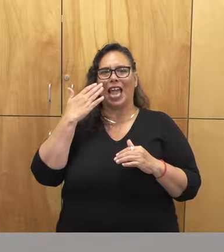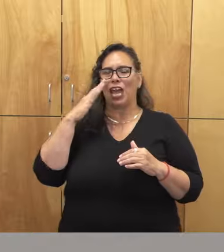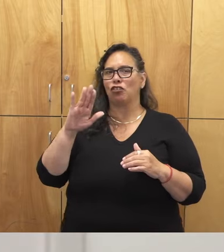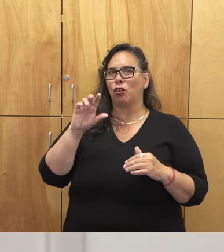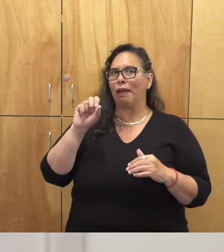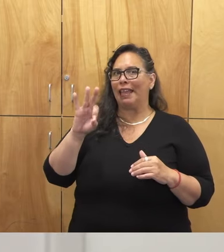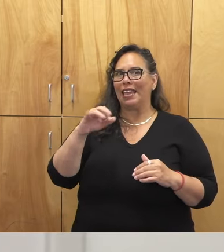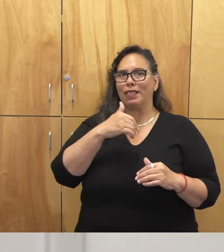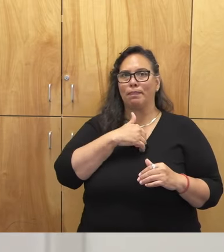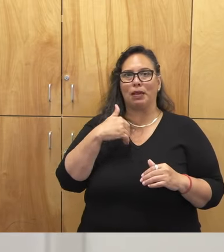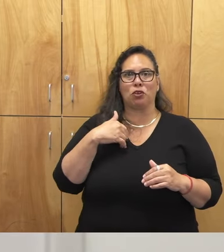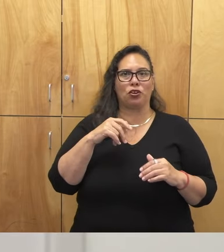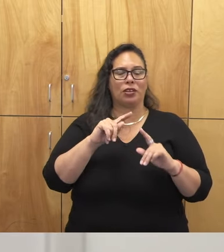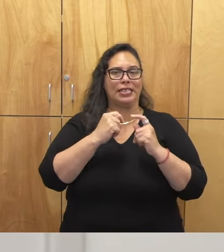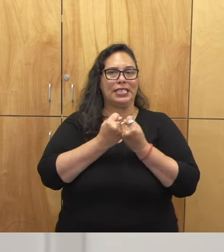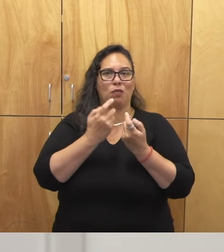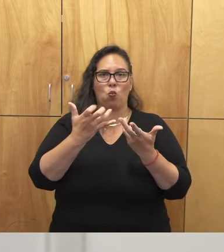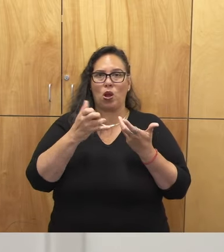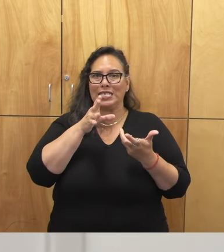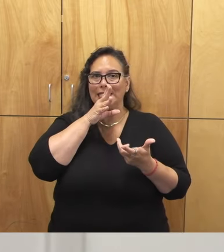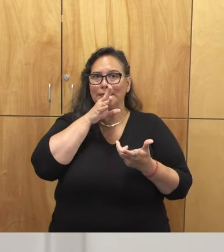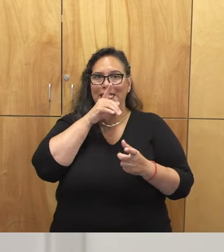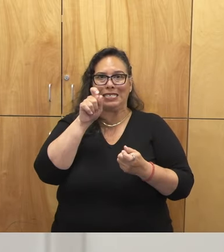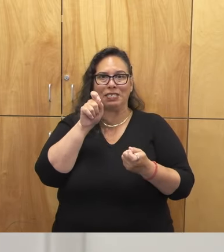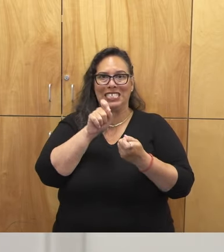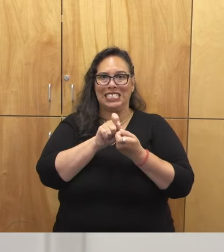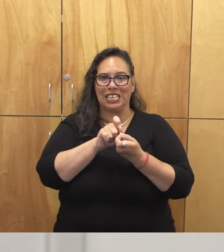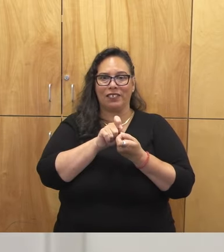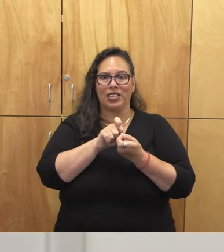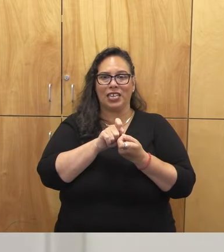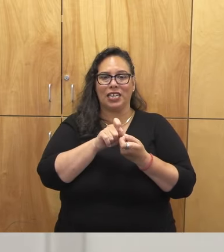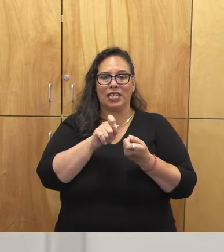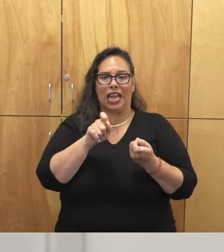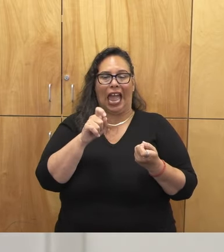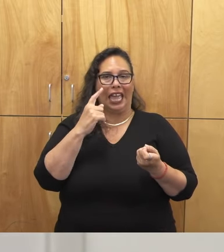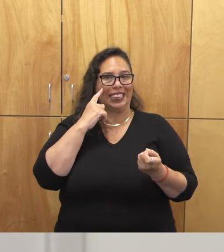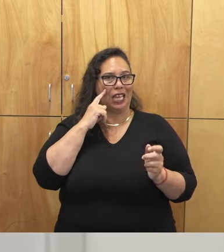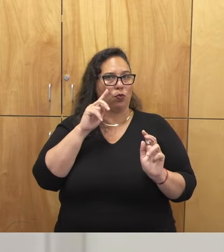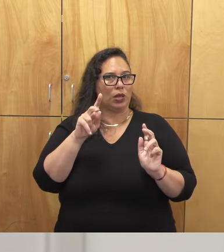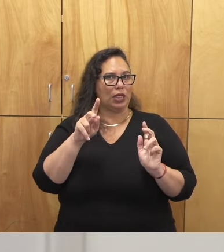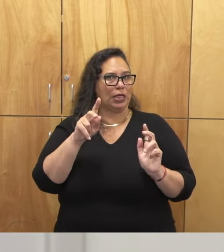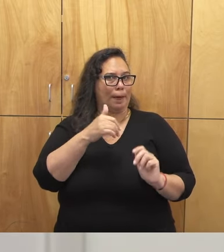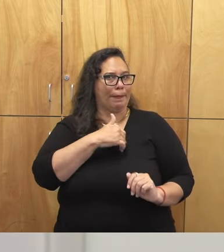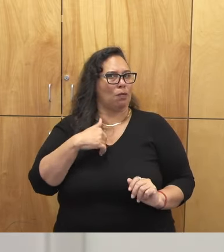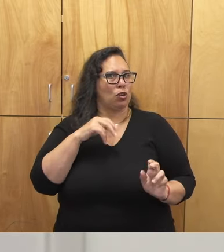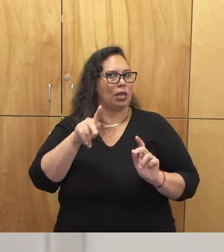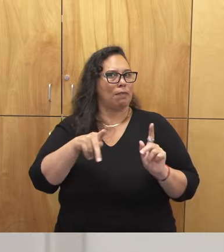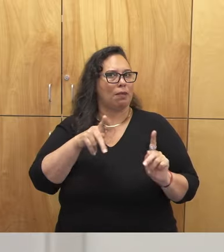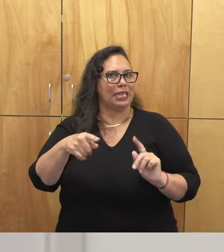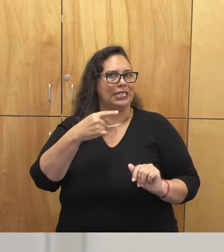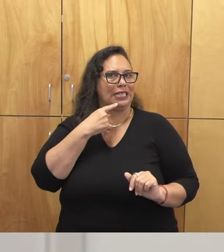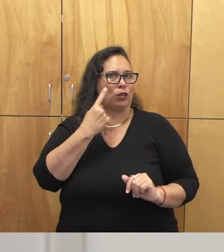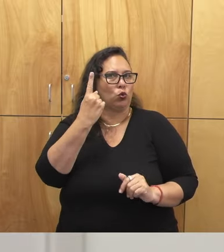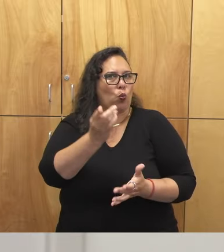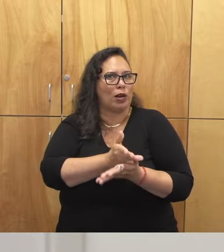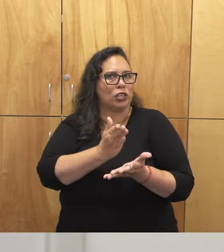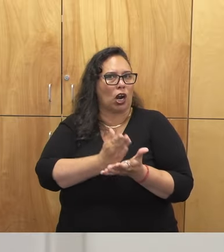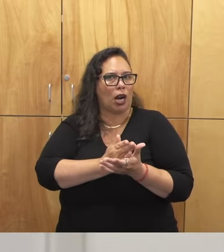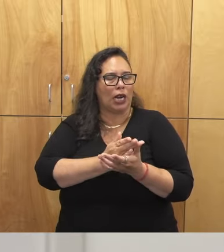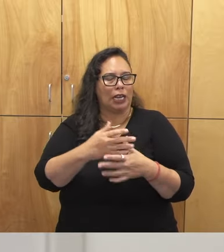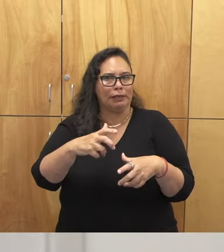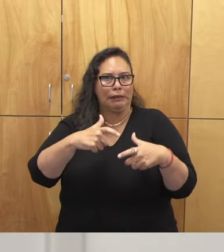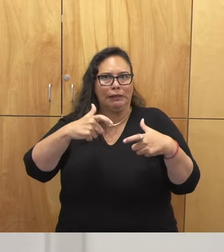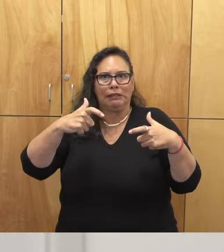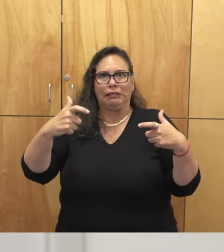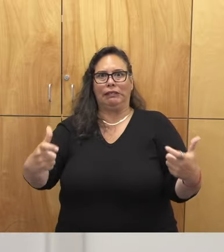to speak specifically to that. I think what the member of the public shared is one part of a extensive